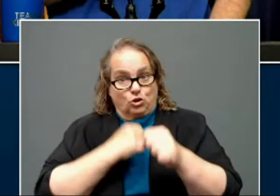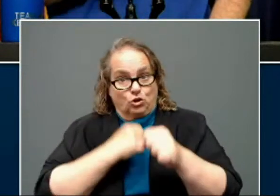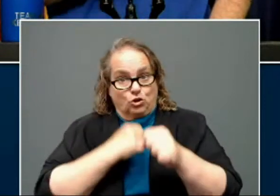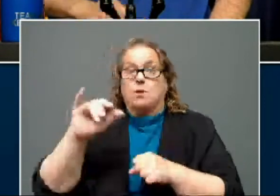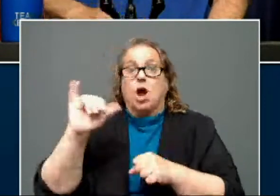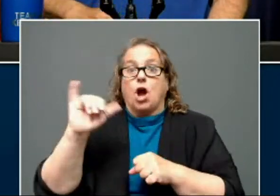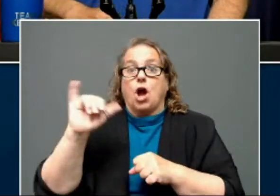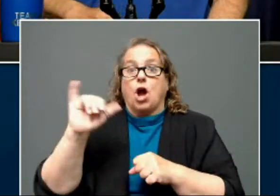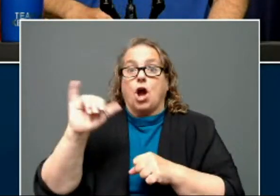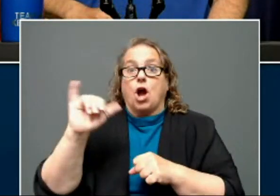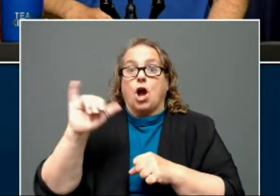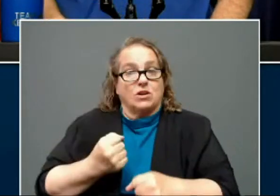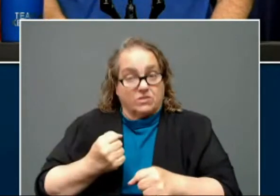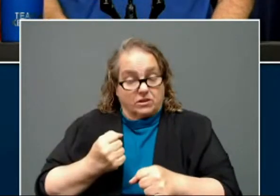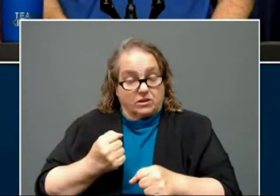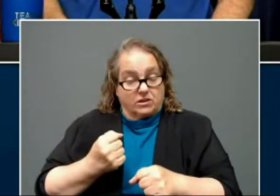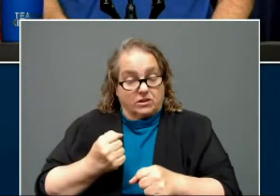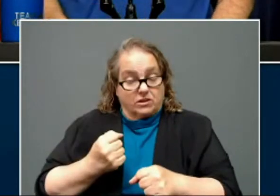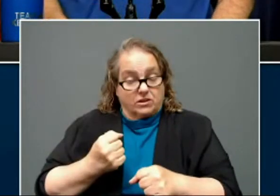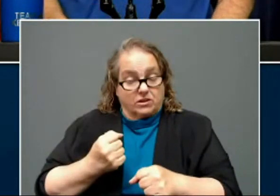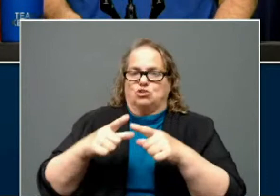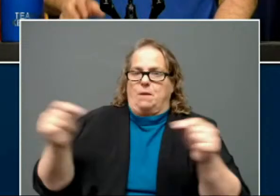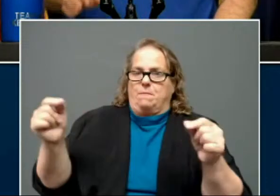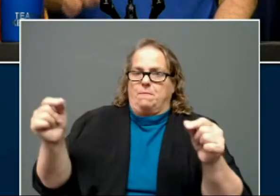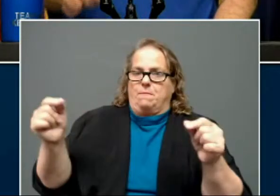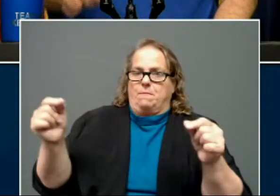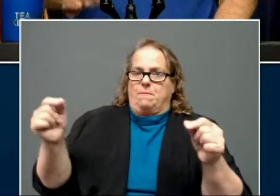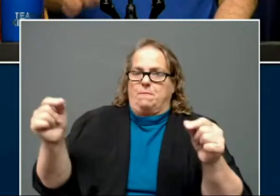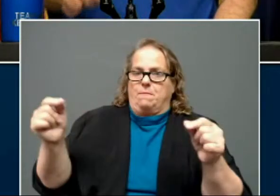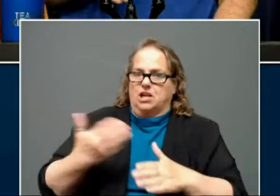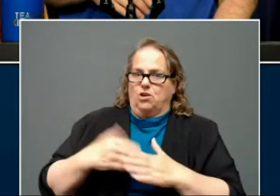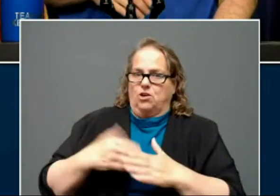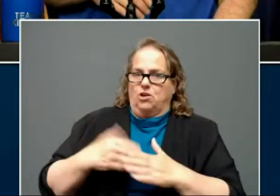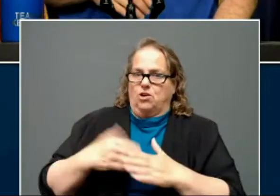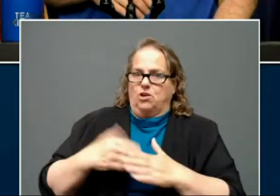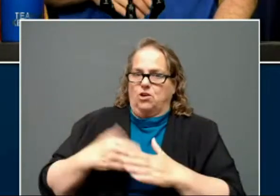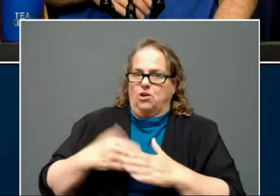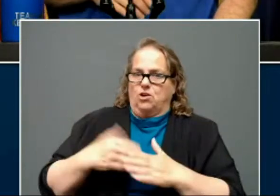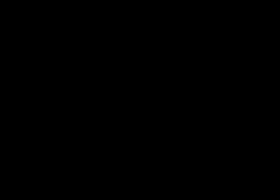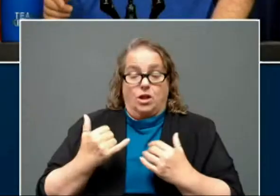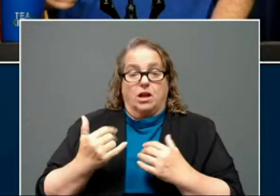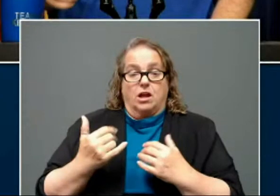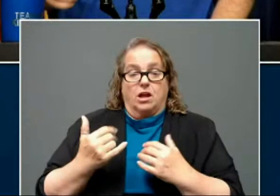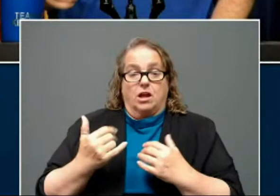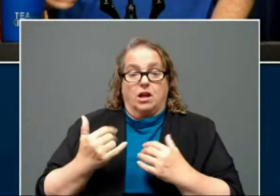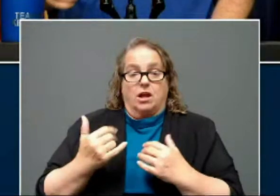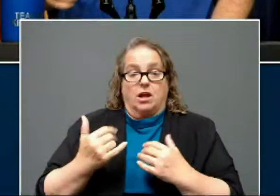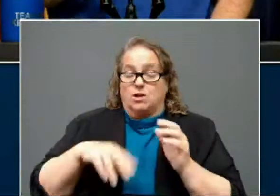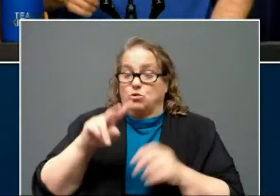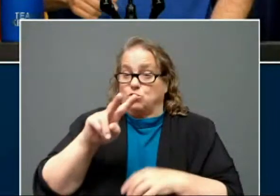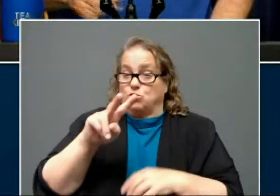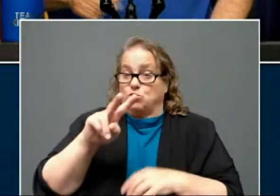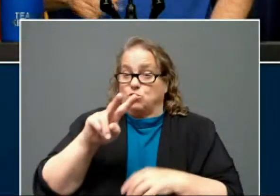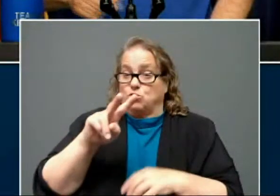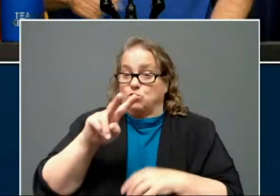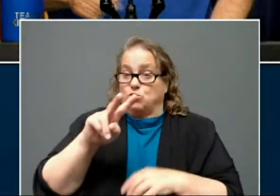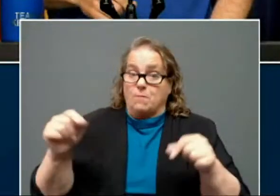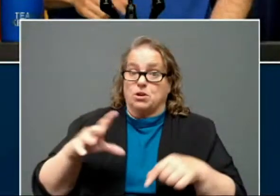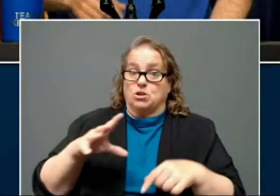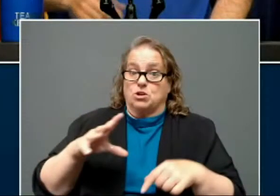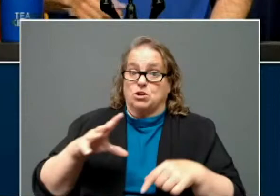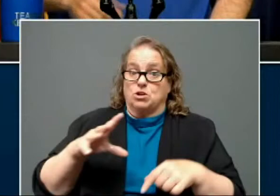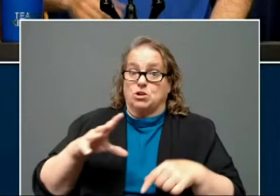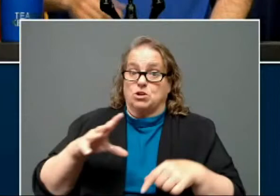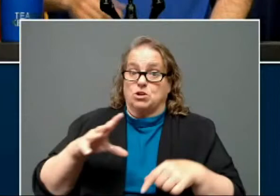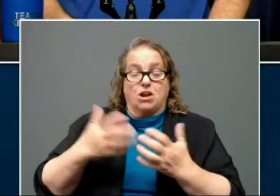of Japanese employers in Kentucky. Currently, nearly 200 Japanese-owned manufacturing, service, and technology